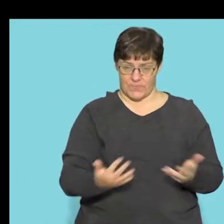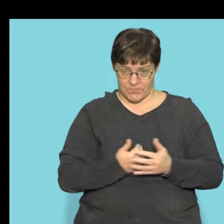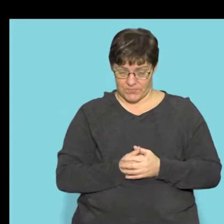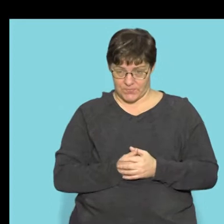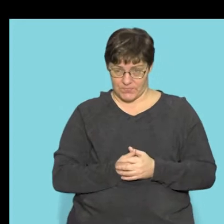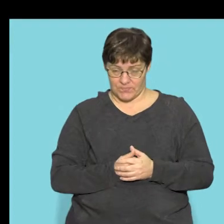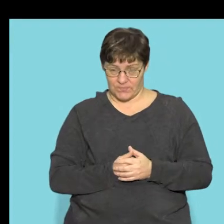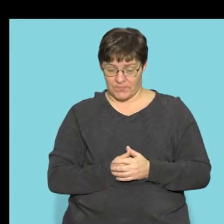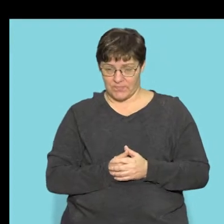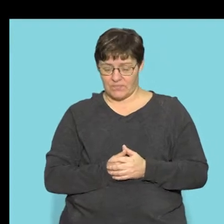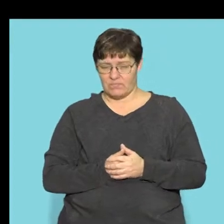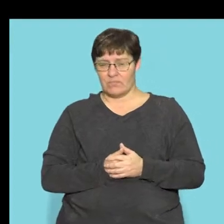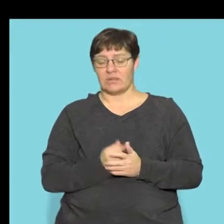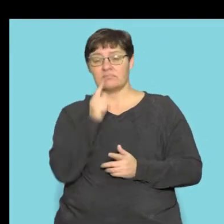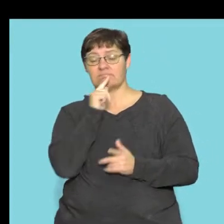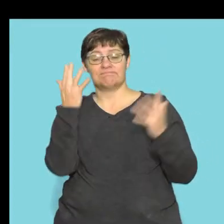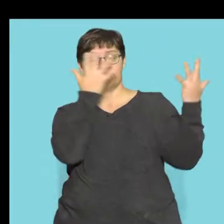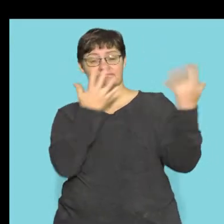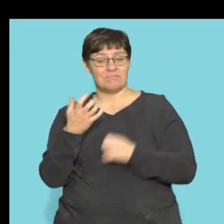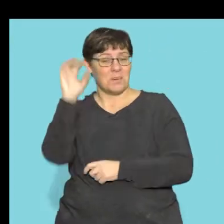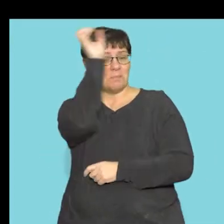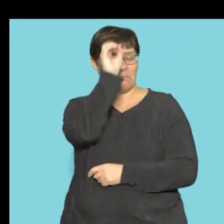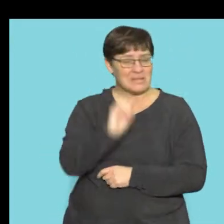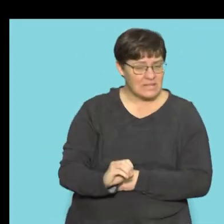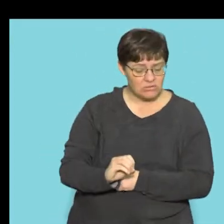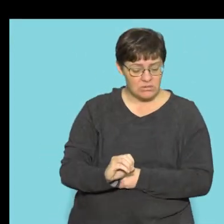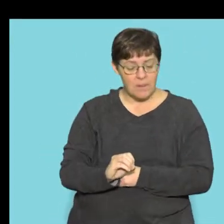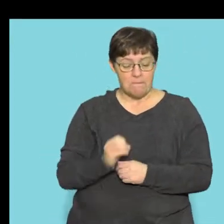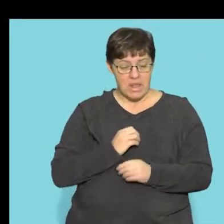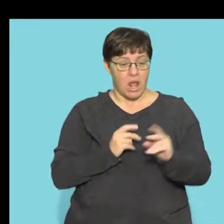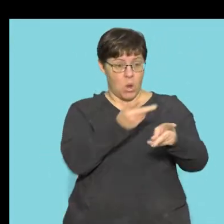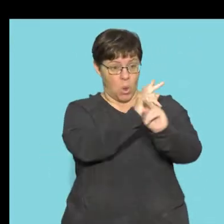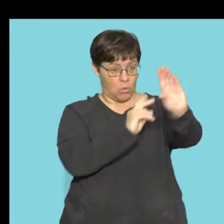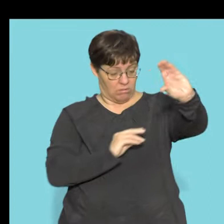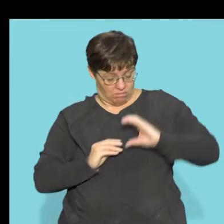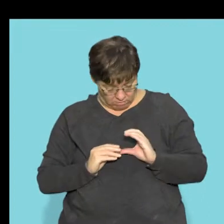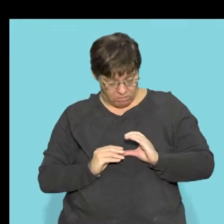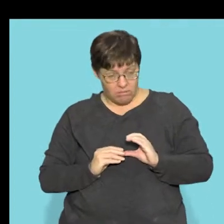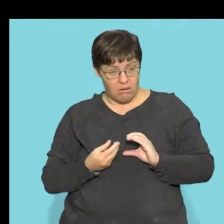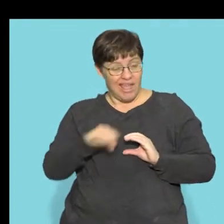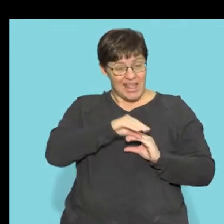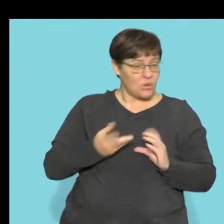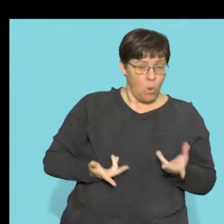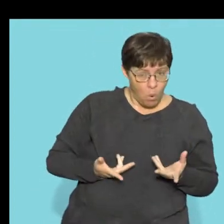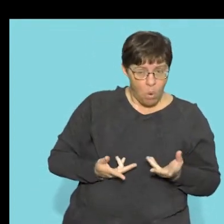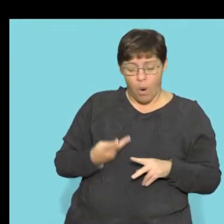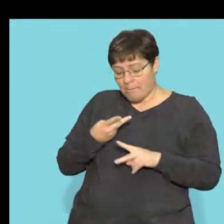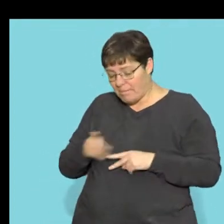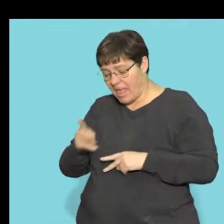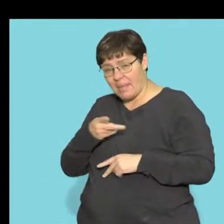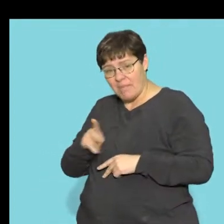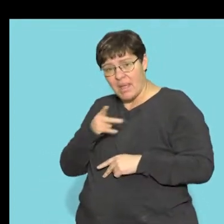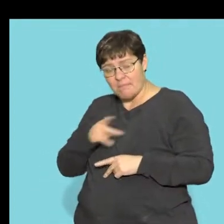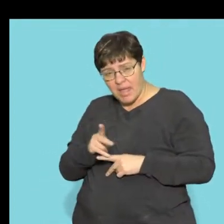actually work? Do they calculate the percentage when I start taking the loan? As I am paying back the loan, do